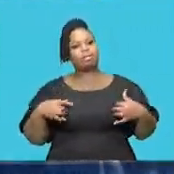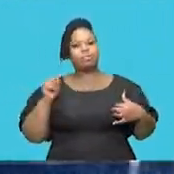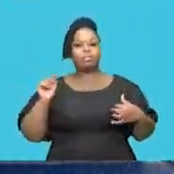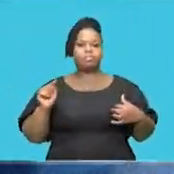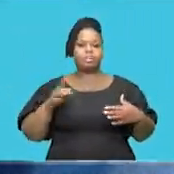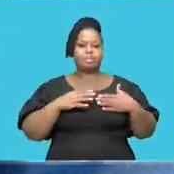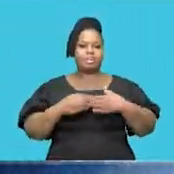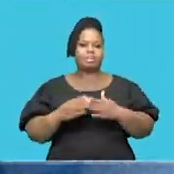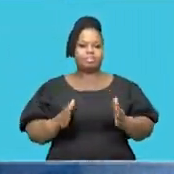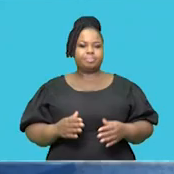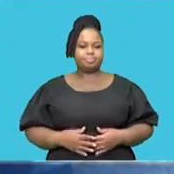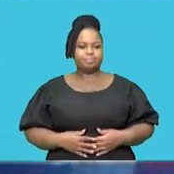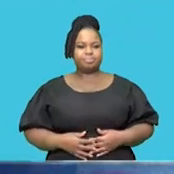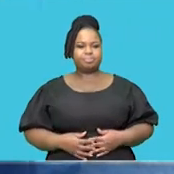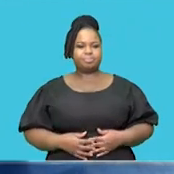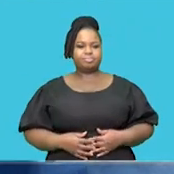party's leadership.